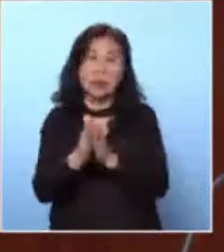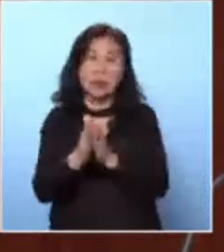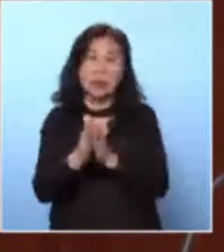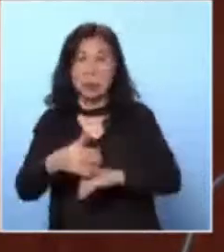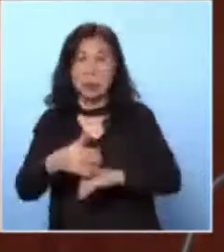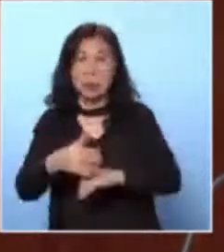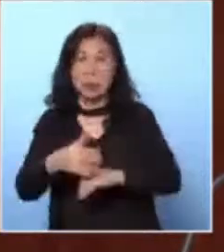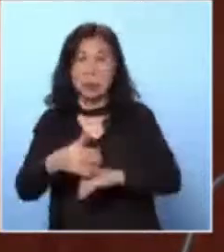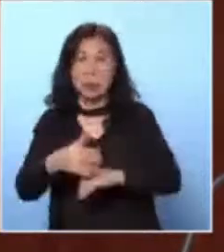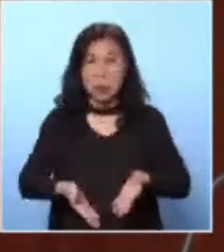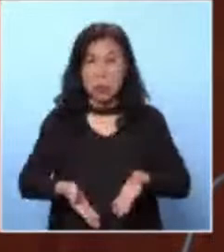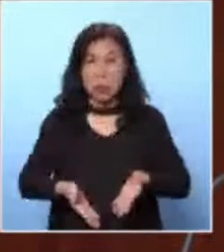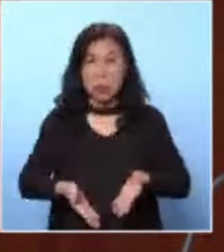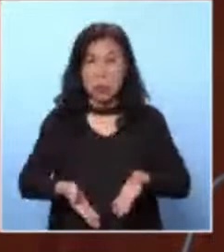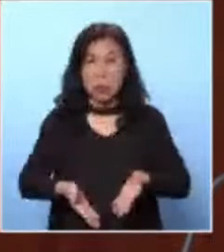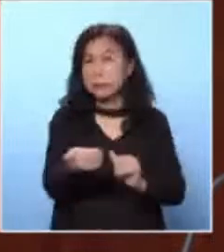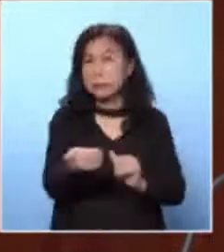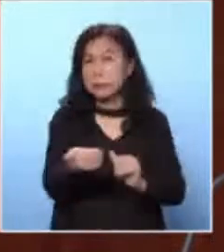in total.